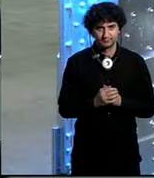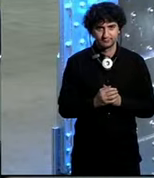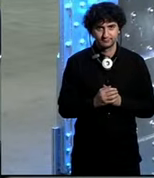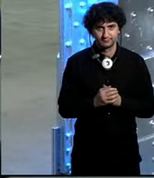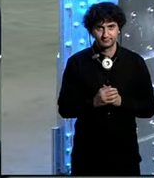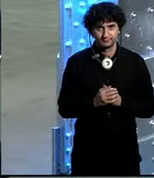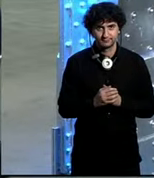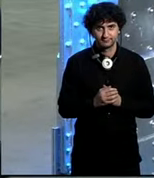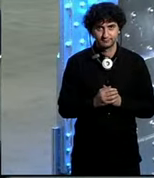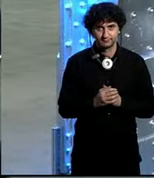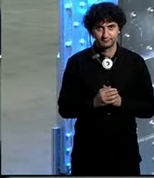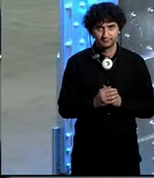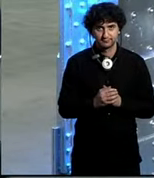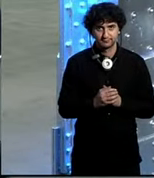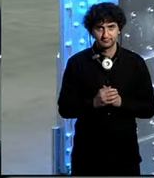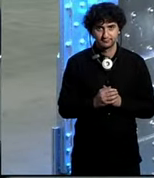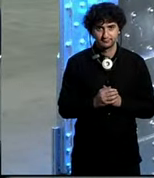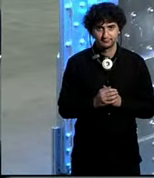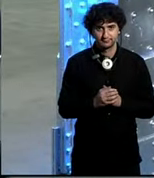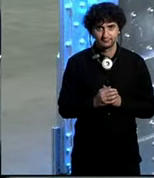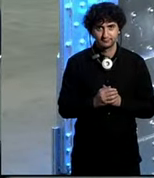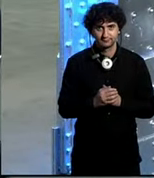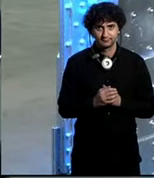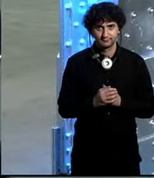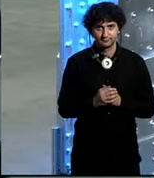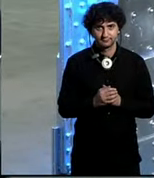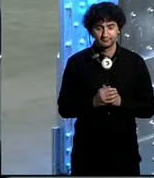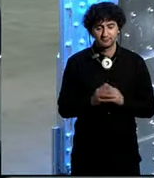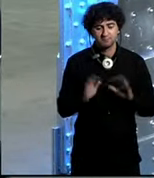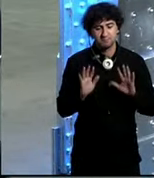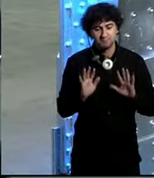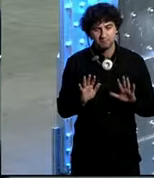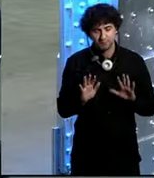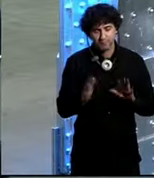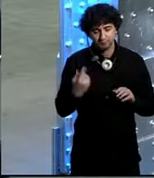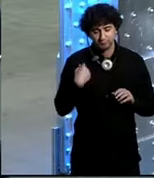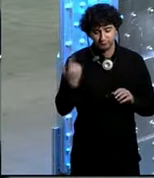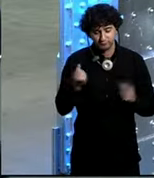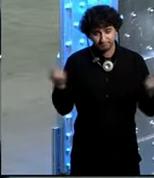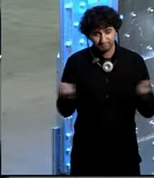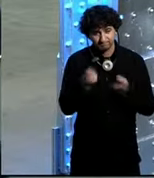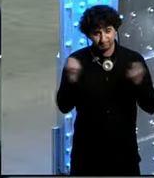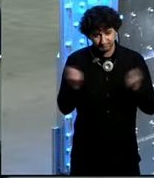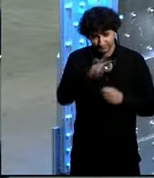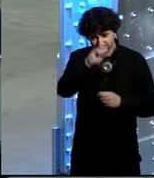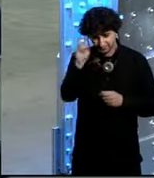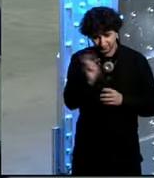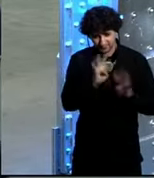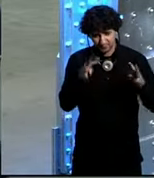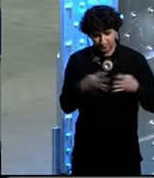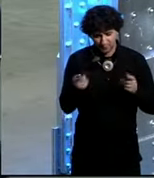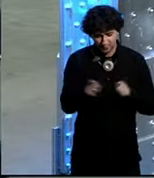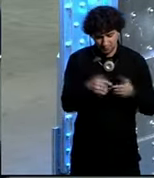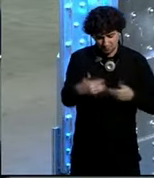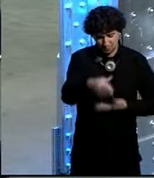don't sell the ready-made tapes of your transmedia campaign as for old television shows, etc. So I see